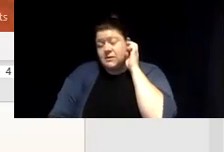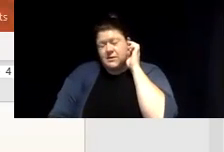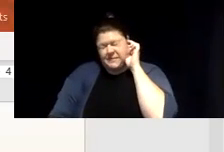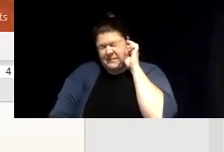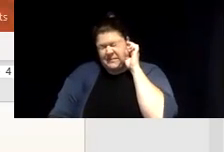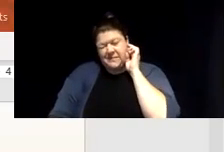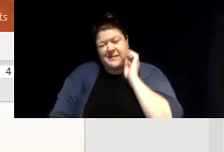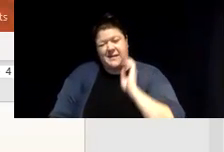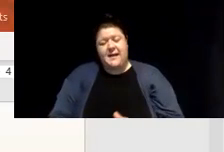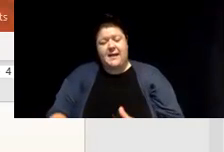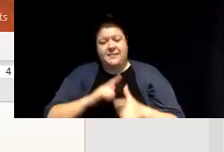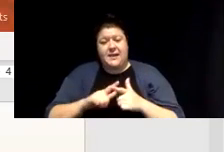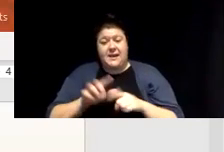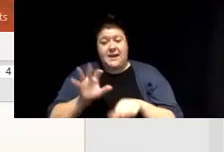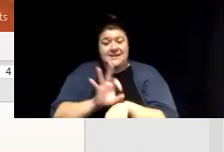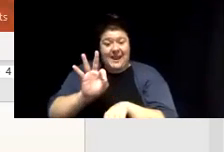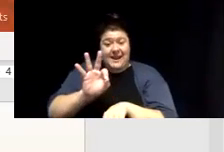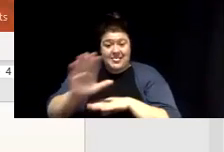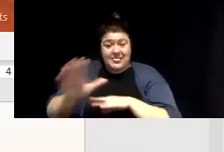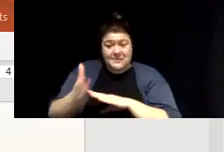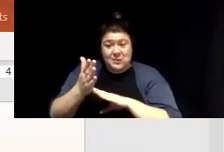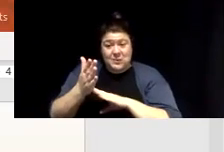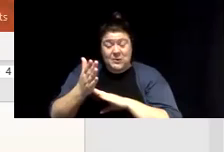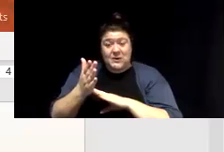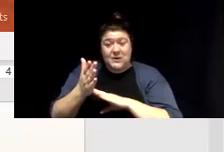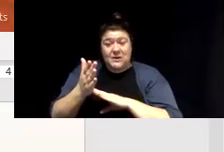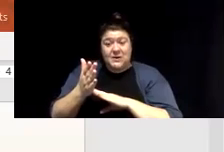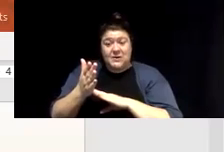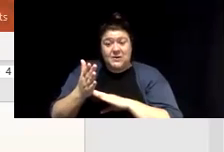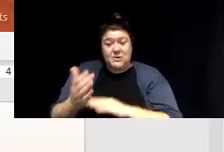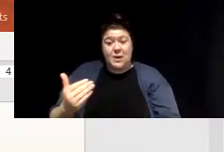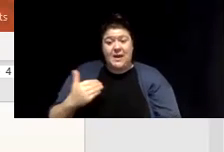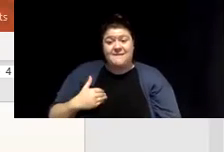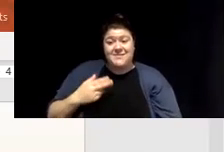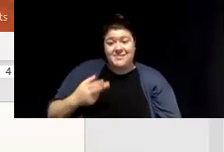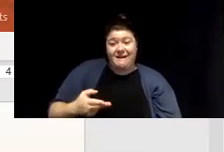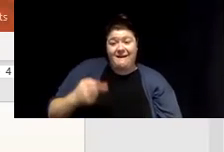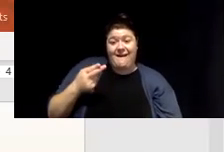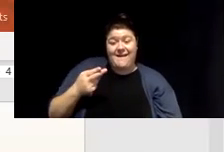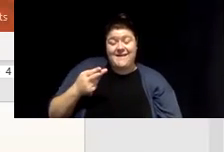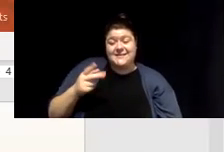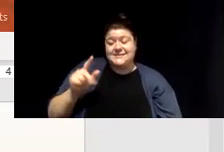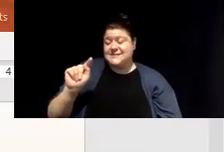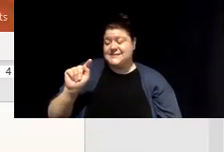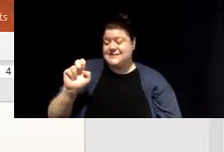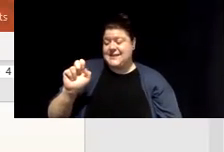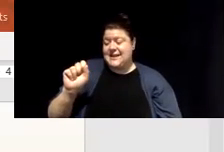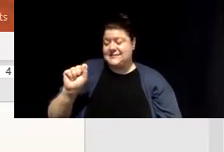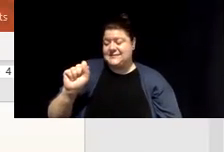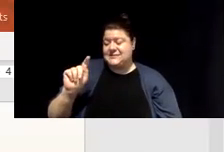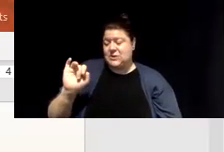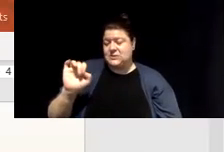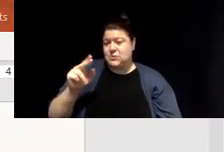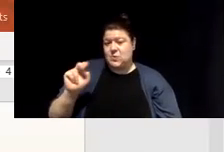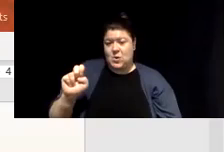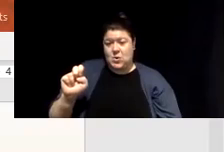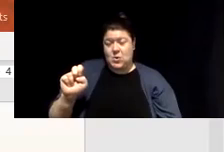at 9 o'clock in the morning is when you have the highest testosterone secretion.